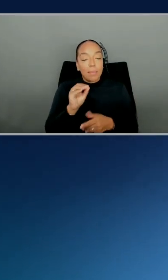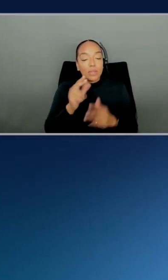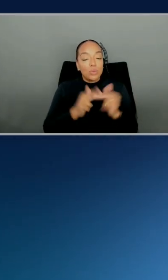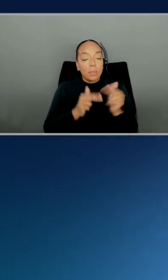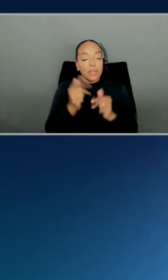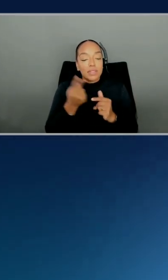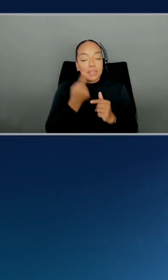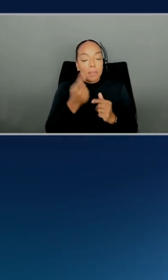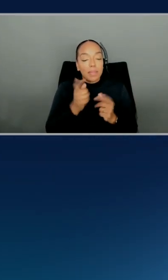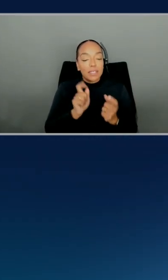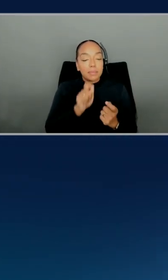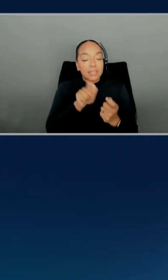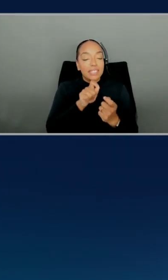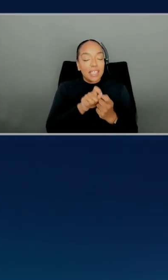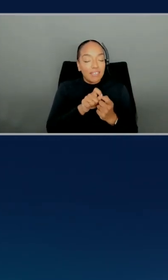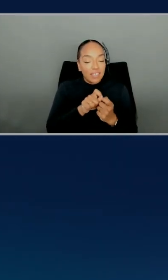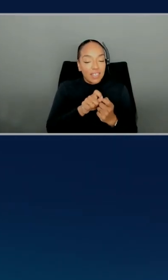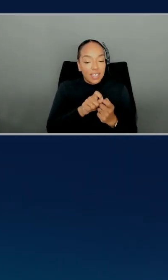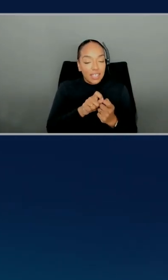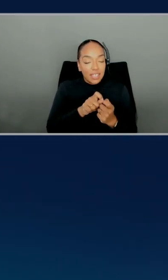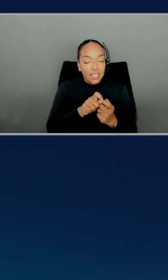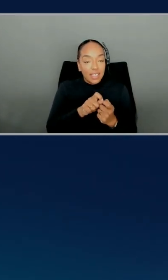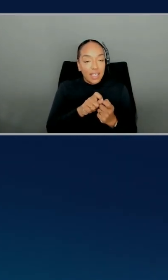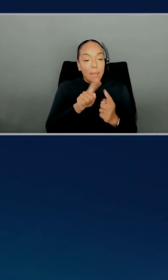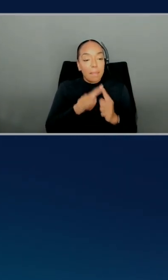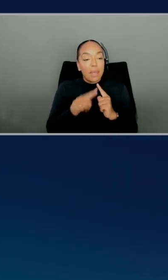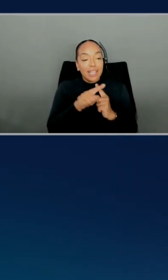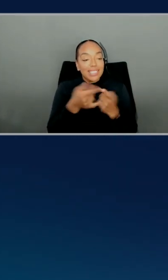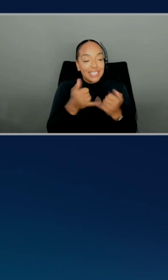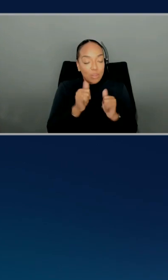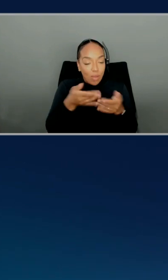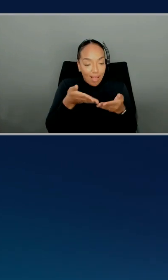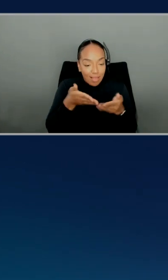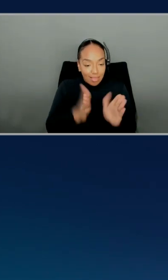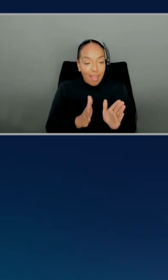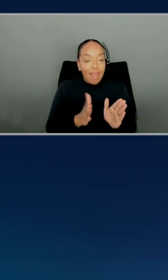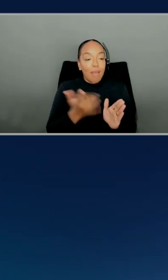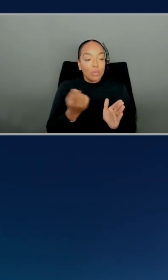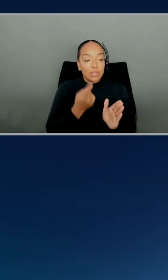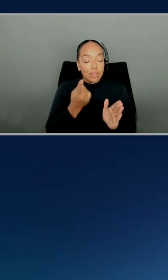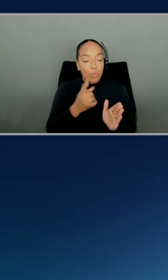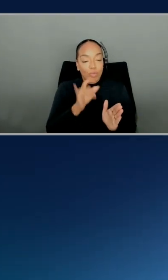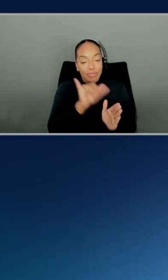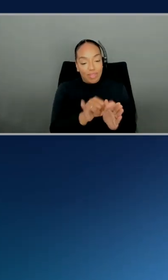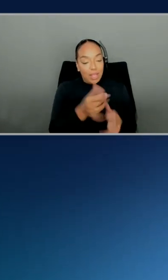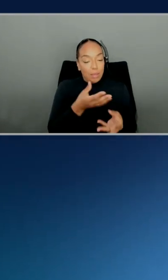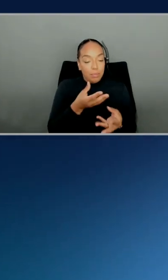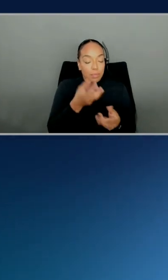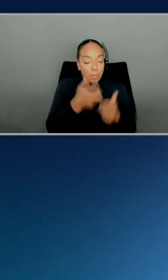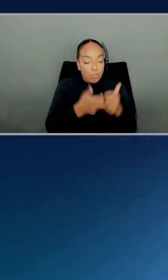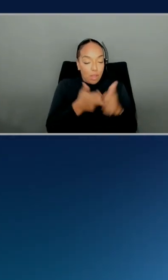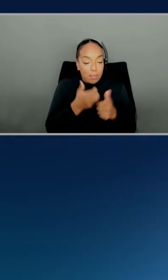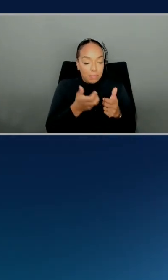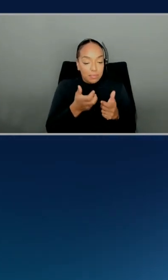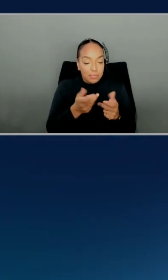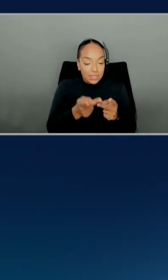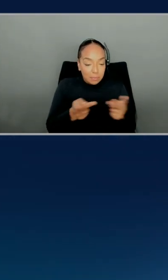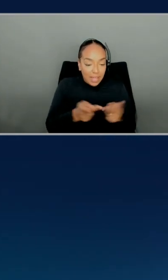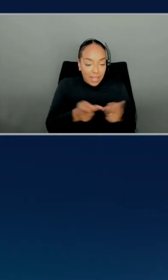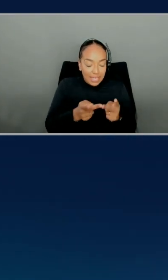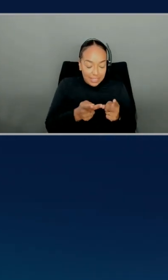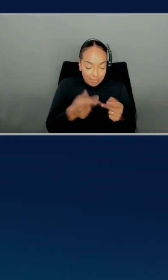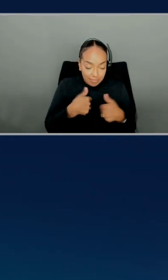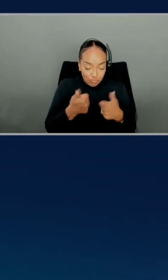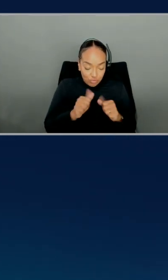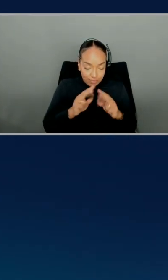right? But it allowed somebody in that problem space to solve that problem